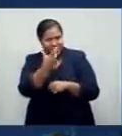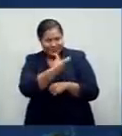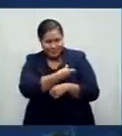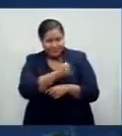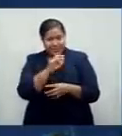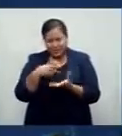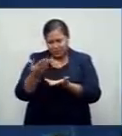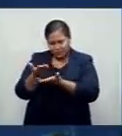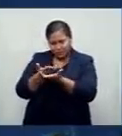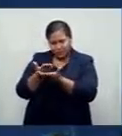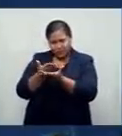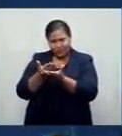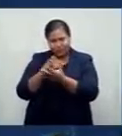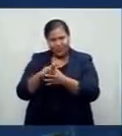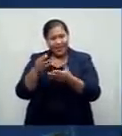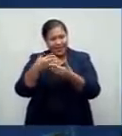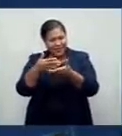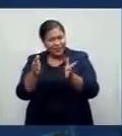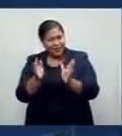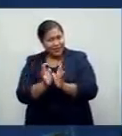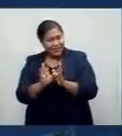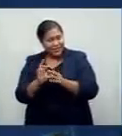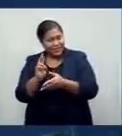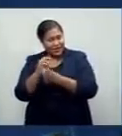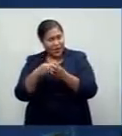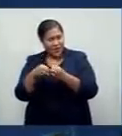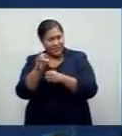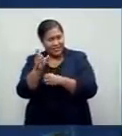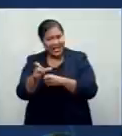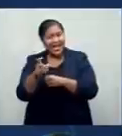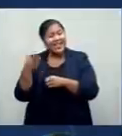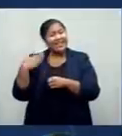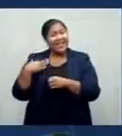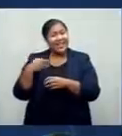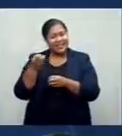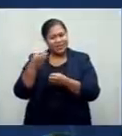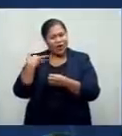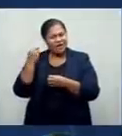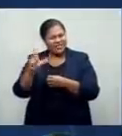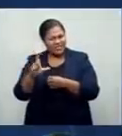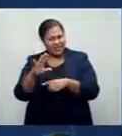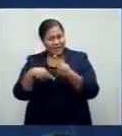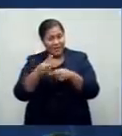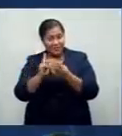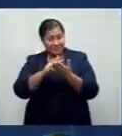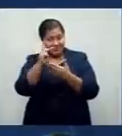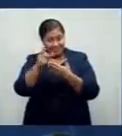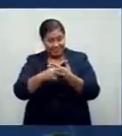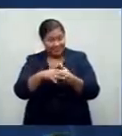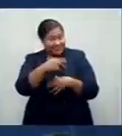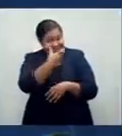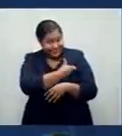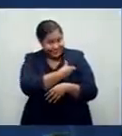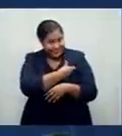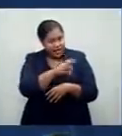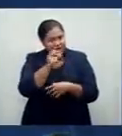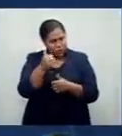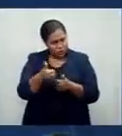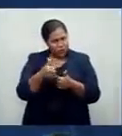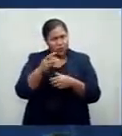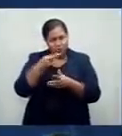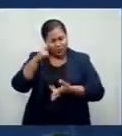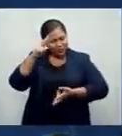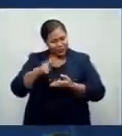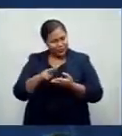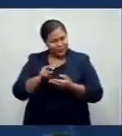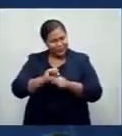liaising with the Matintikina Provincial Office and health officials about the vaccination programs as it is an effective tool in reducing the